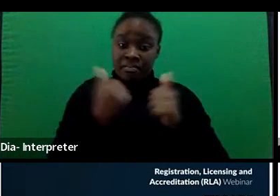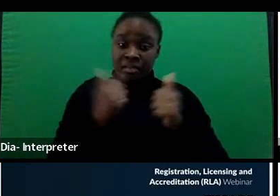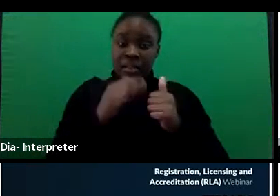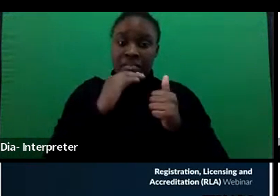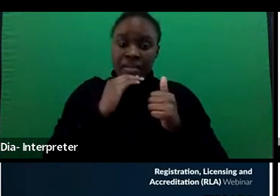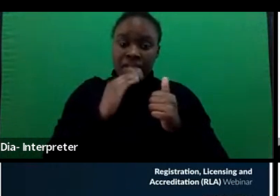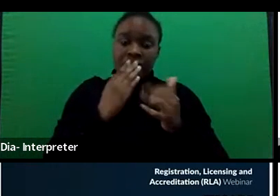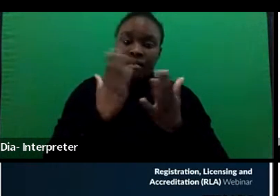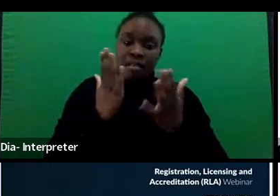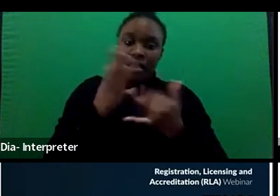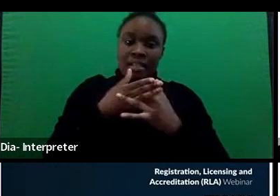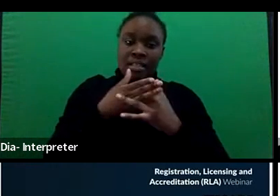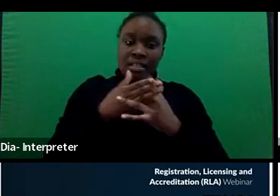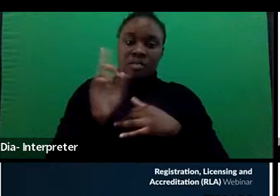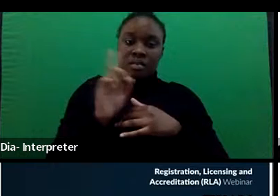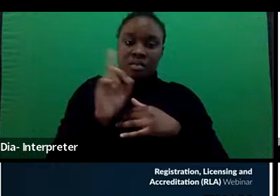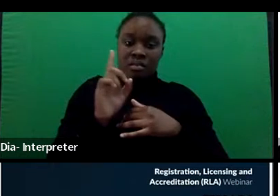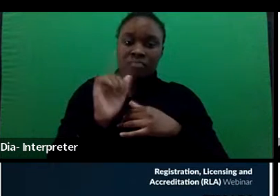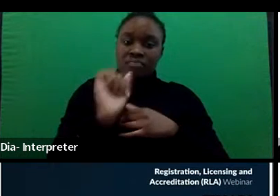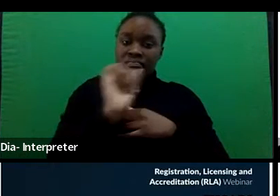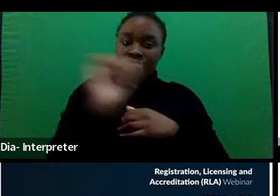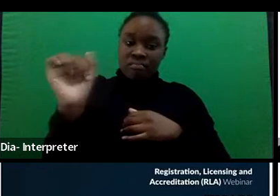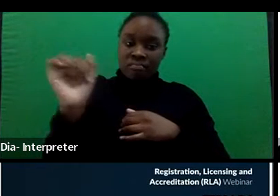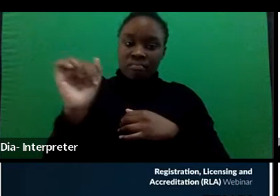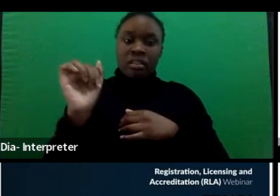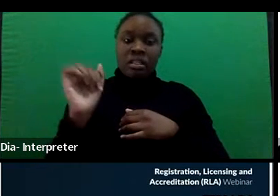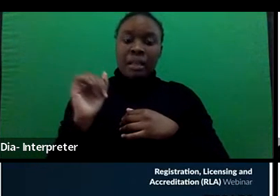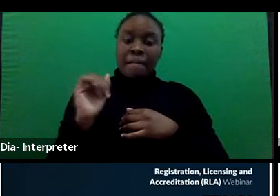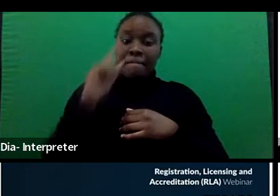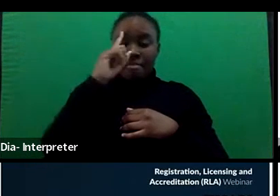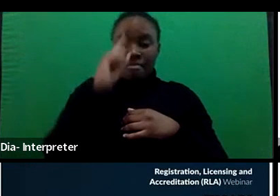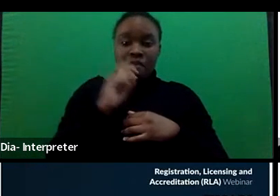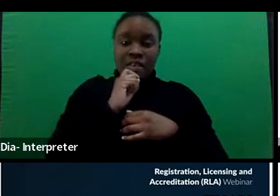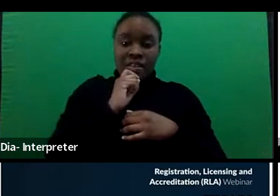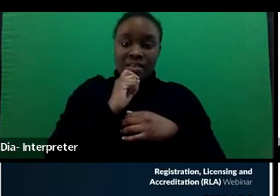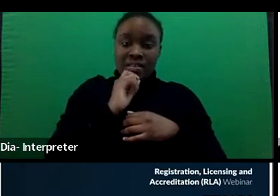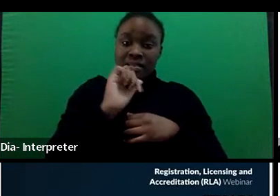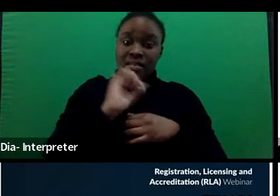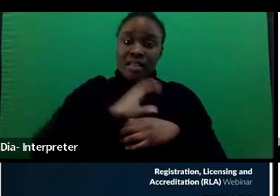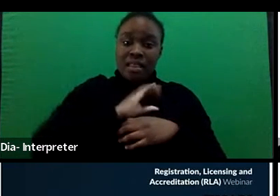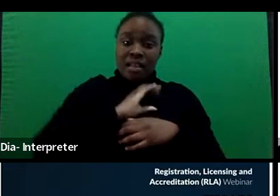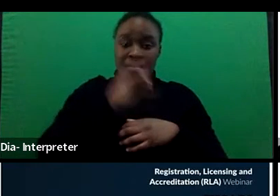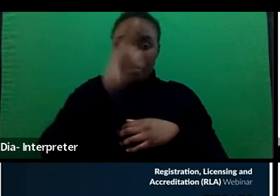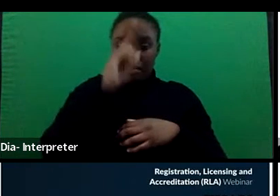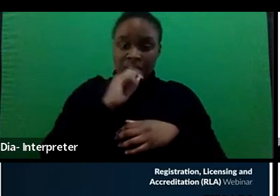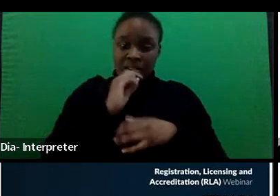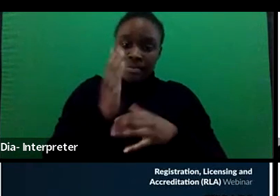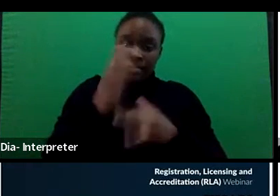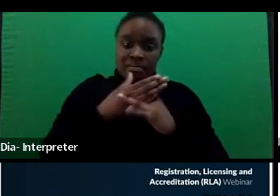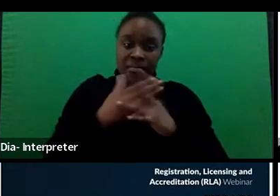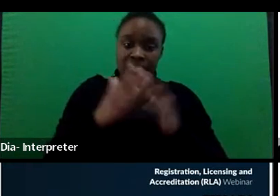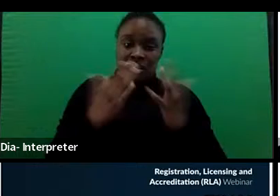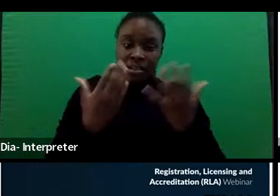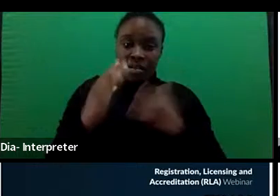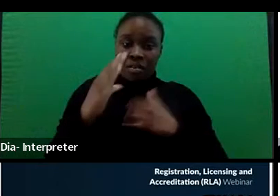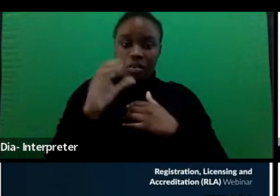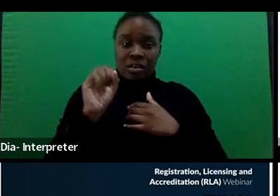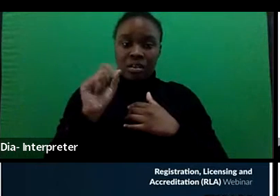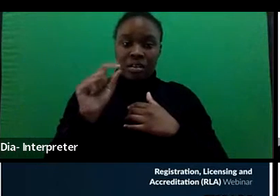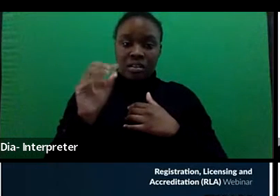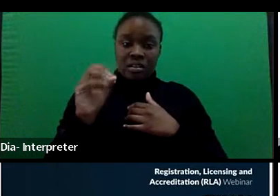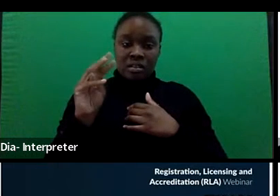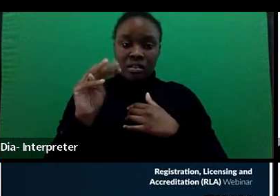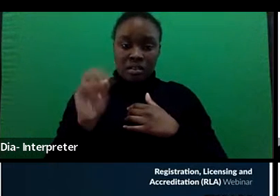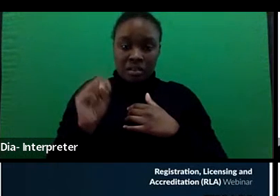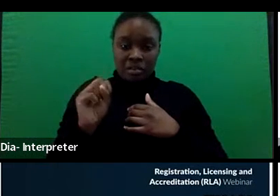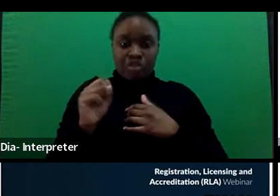access their profile, the client's profile, through Customs Trader Portal with